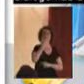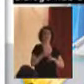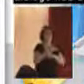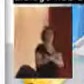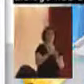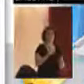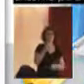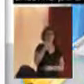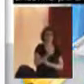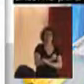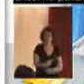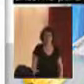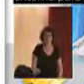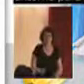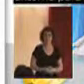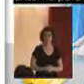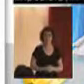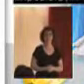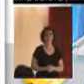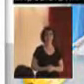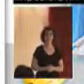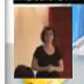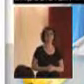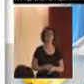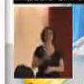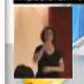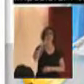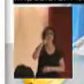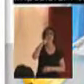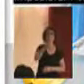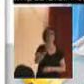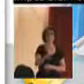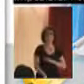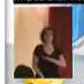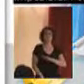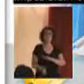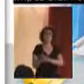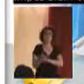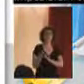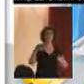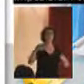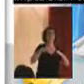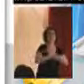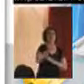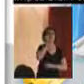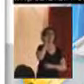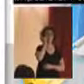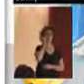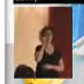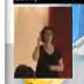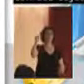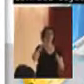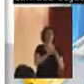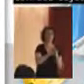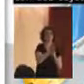devices. Also, within the group of disabilities, there's many different groups with different functional capacities and